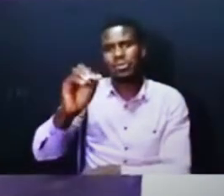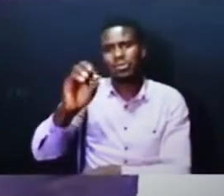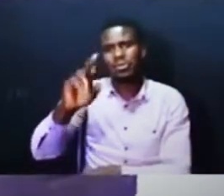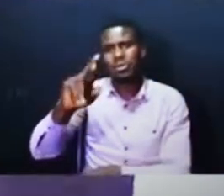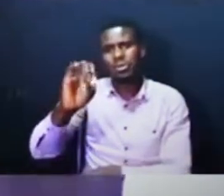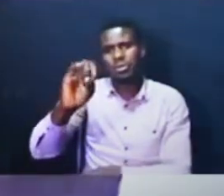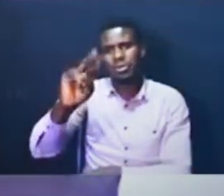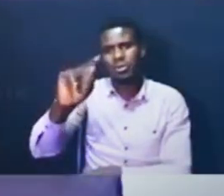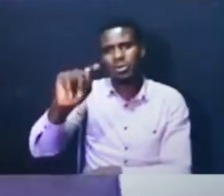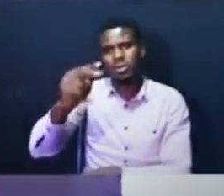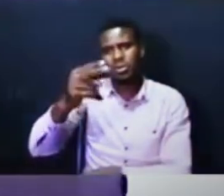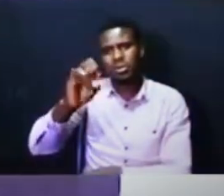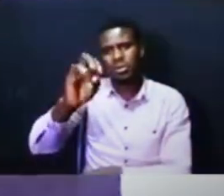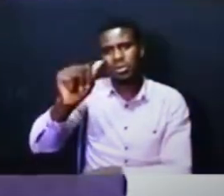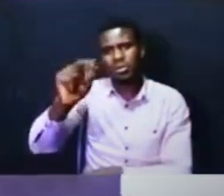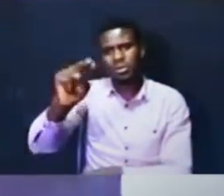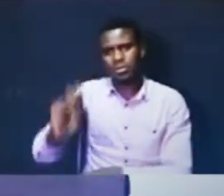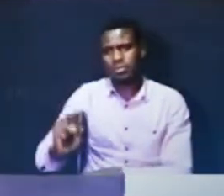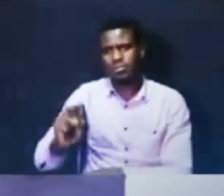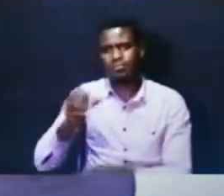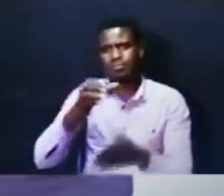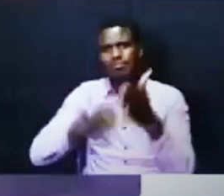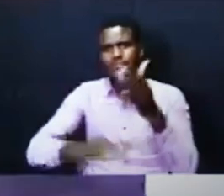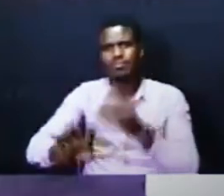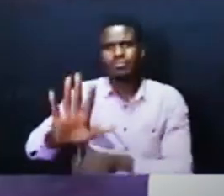I'll take from verse 1.